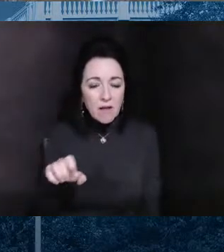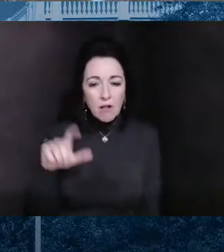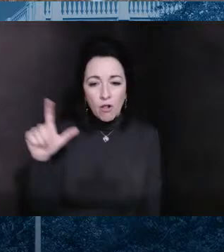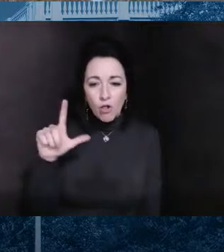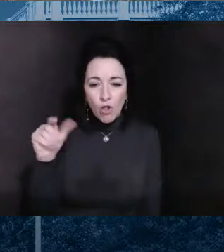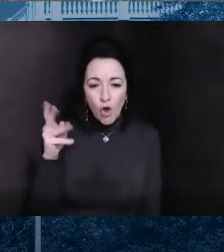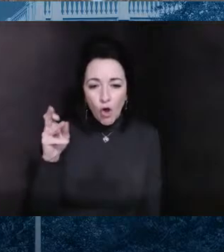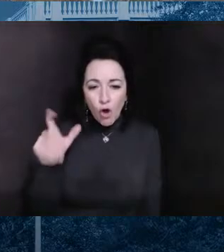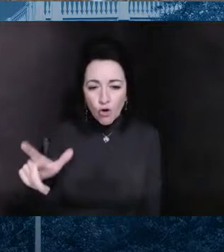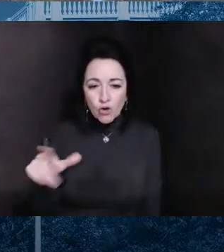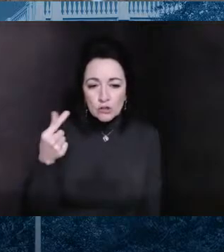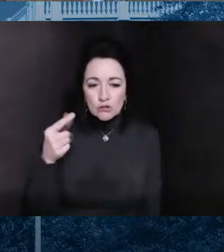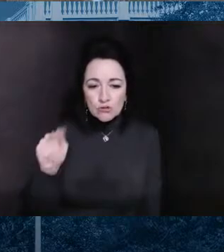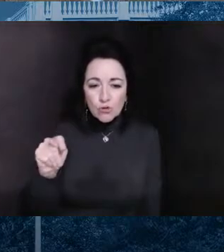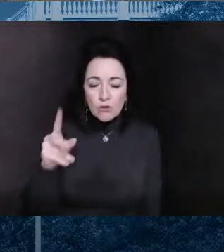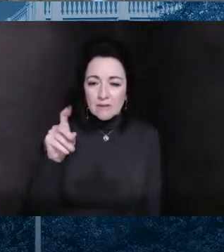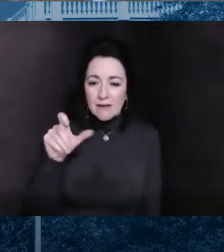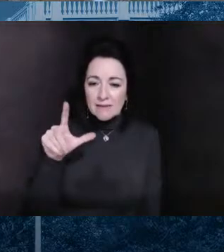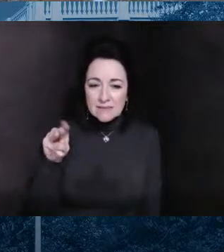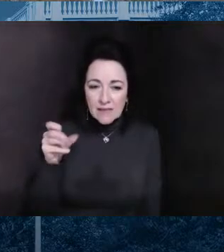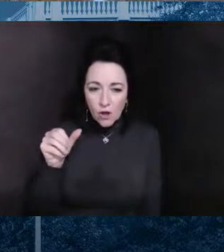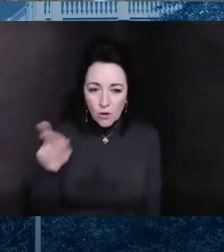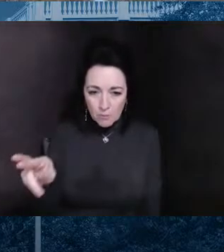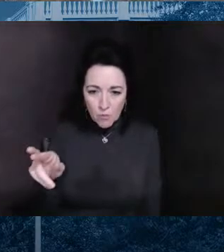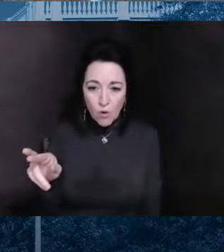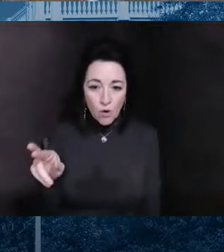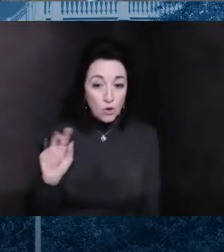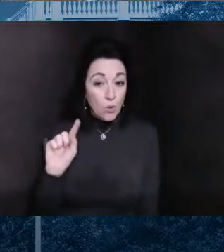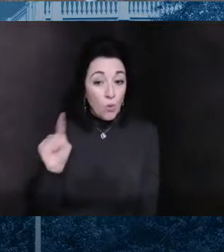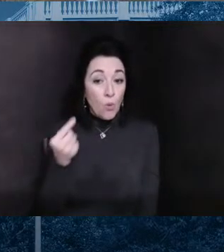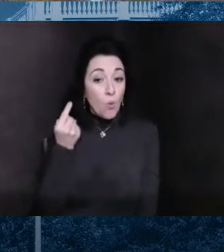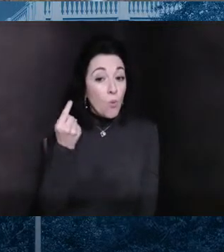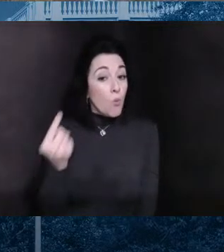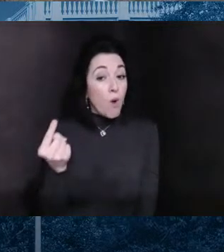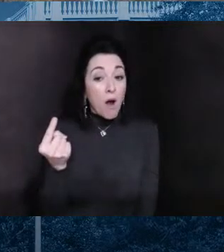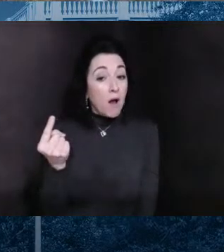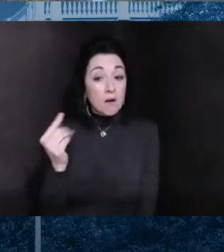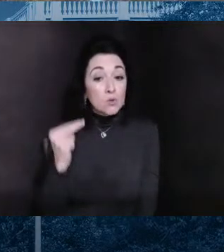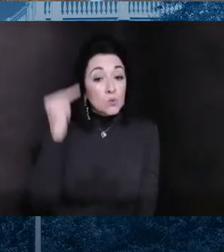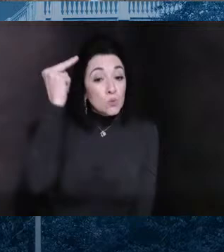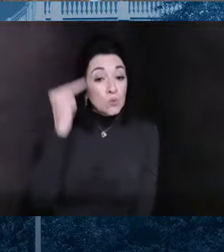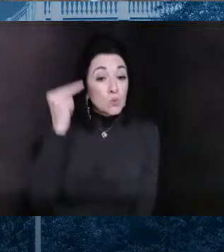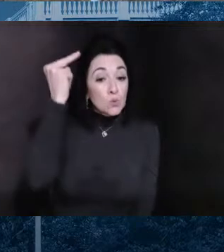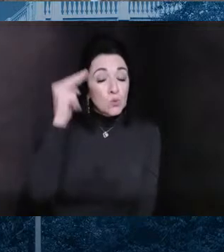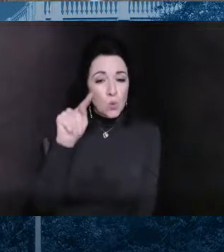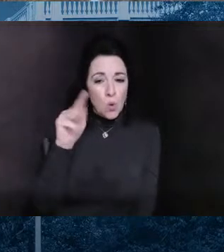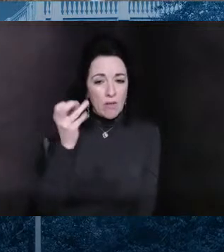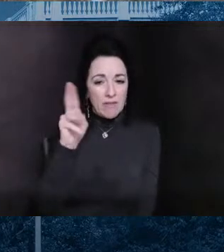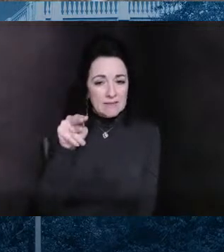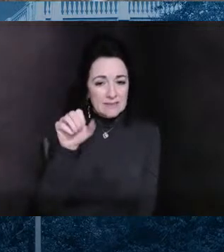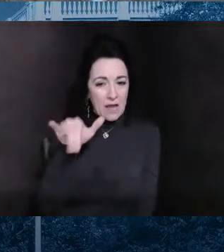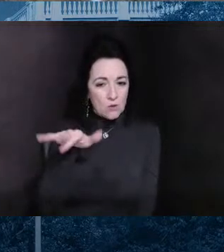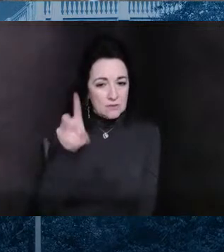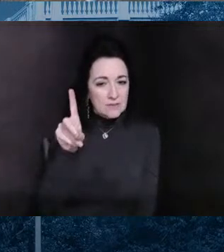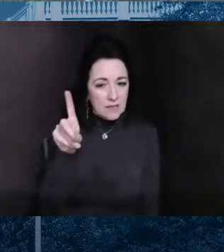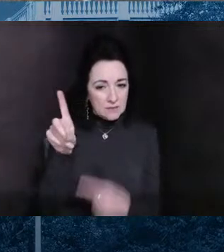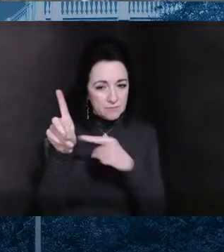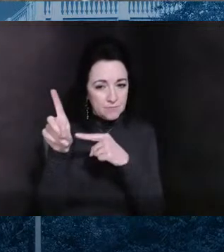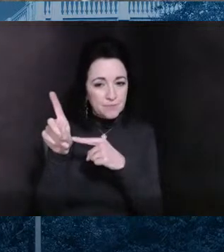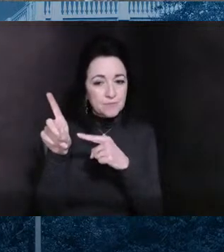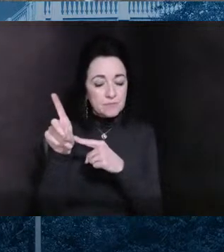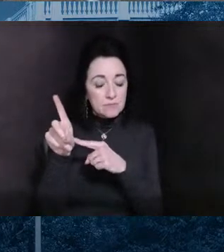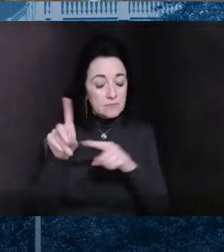that meets the higher criteria is Townsend. Nonetheless, still as a